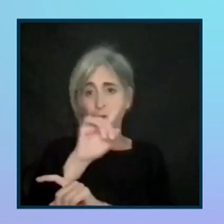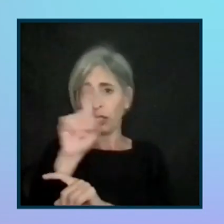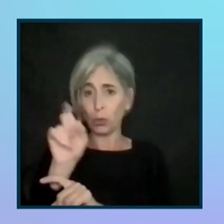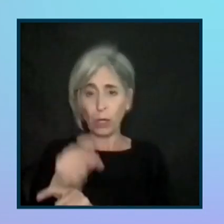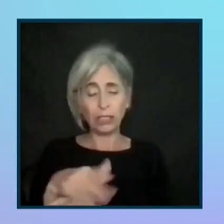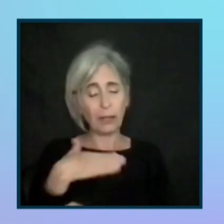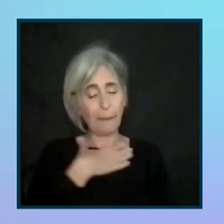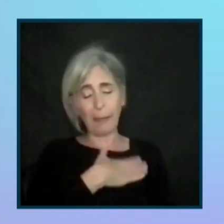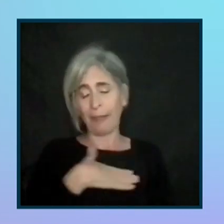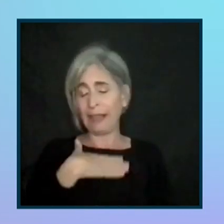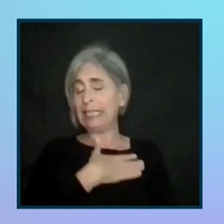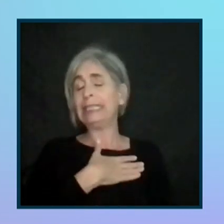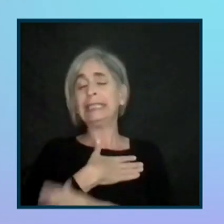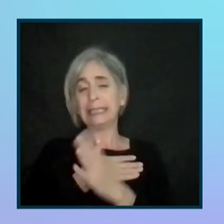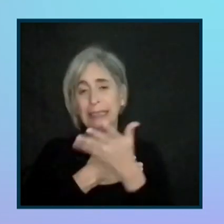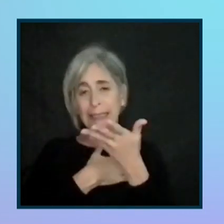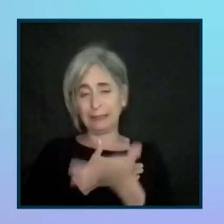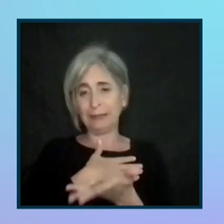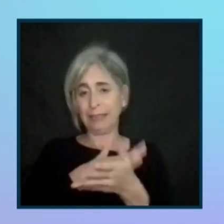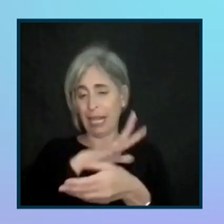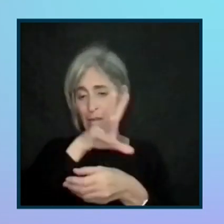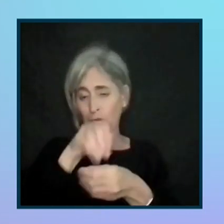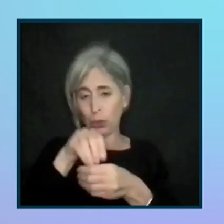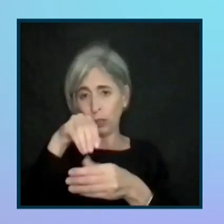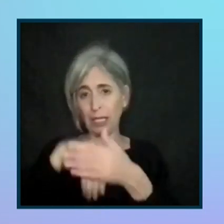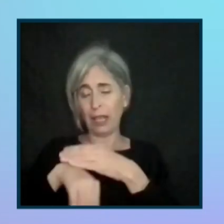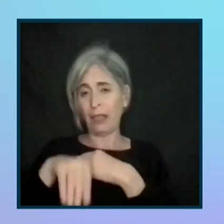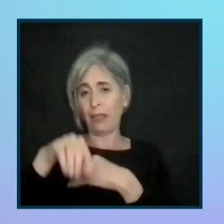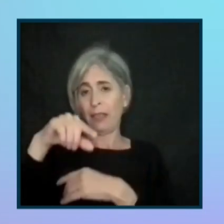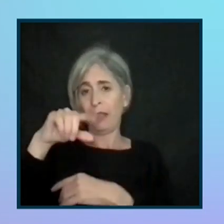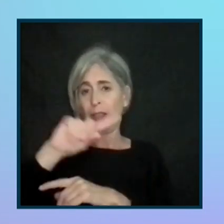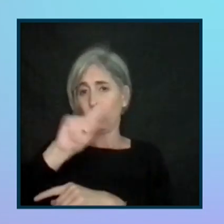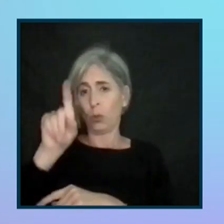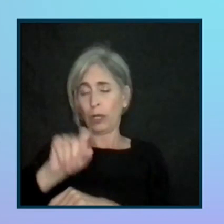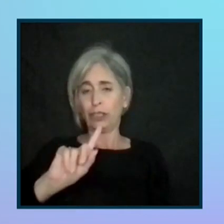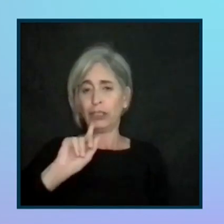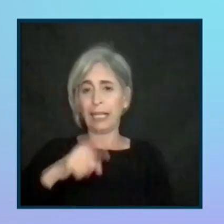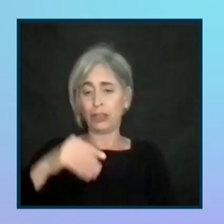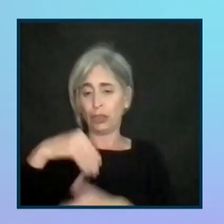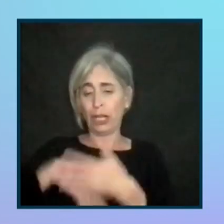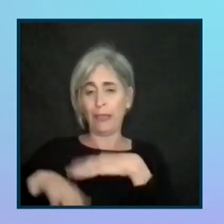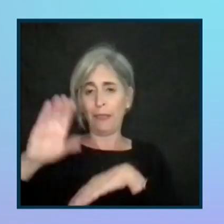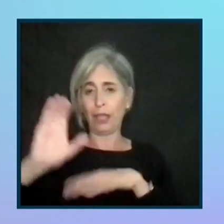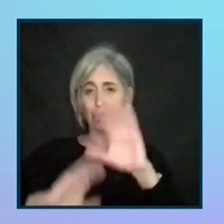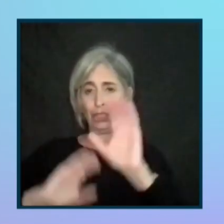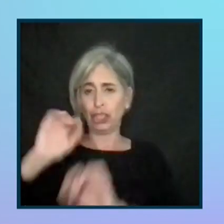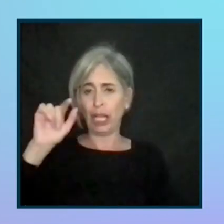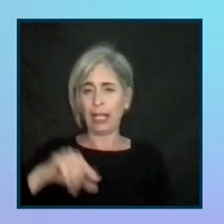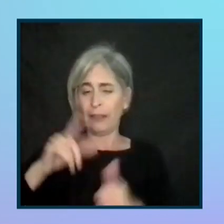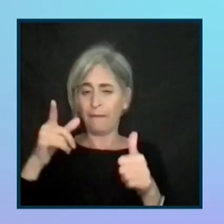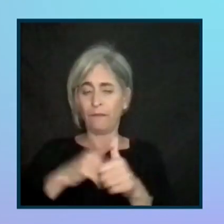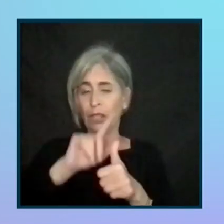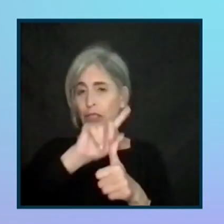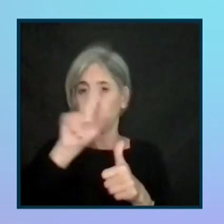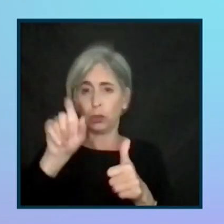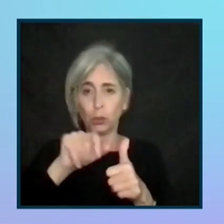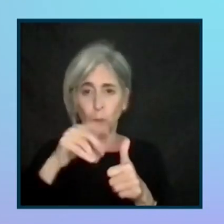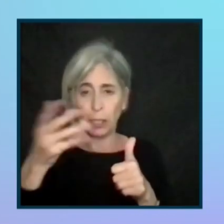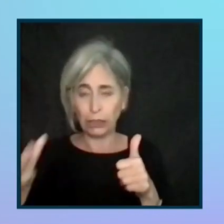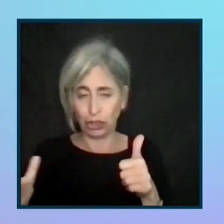please include them in the Q&A section of the chat. All right, so the first question I have here